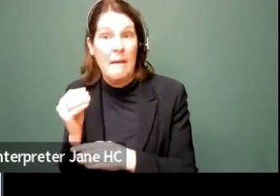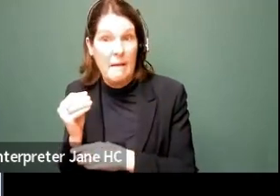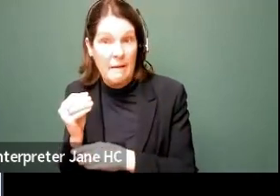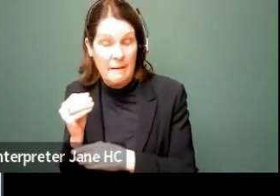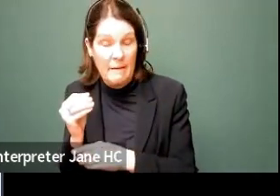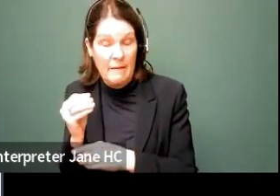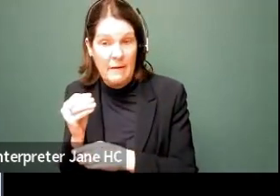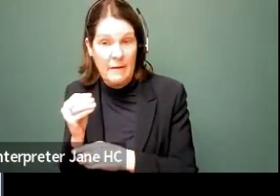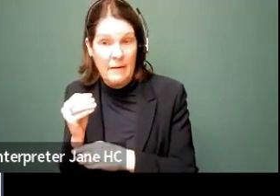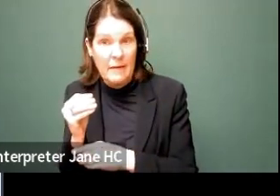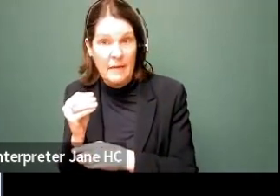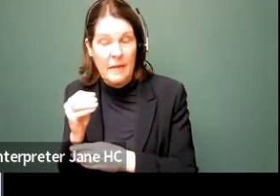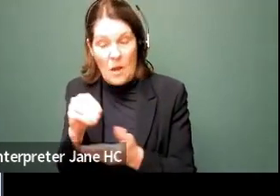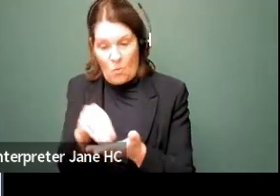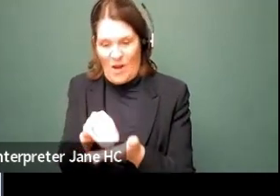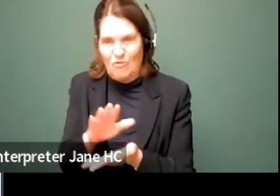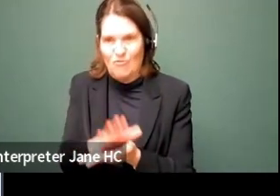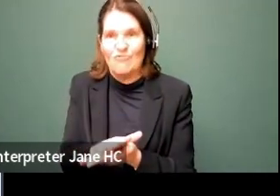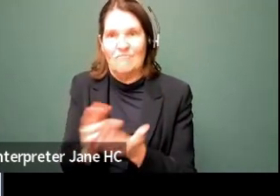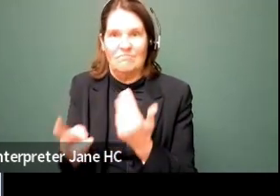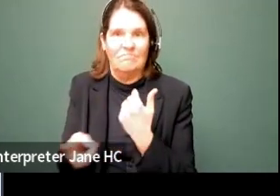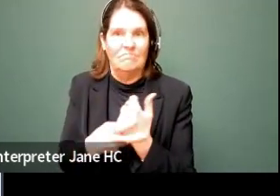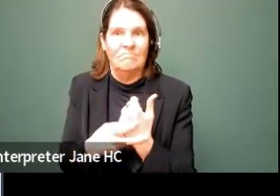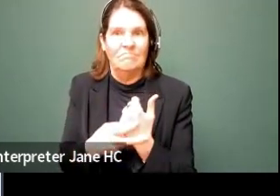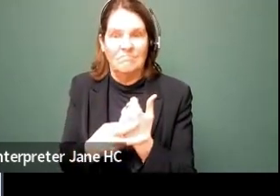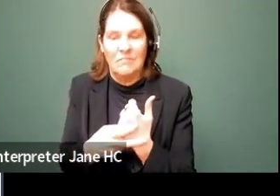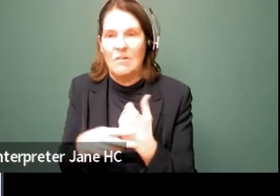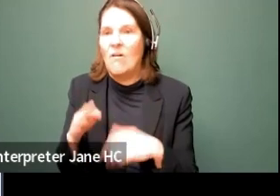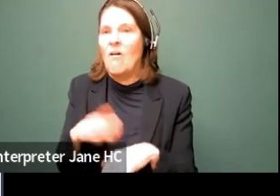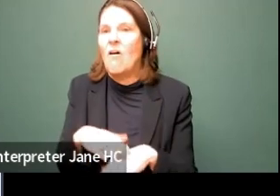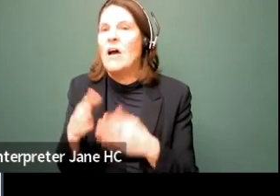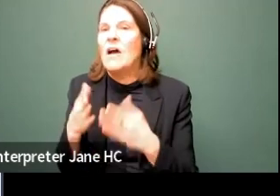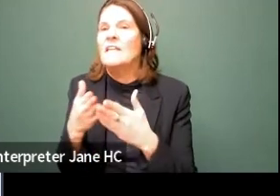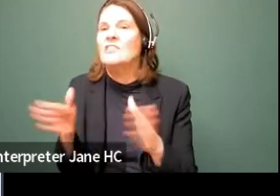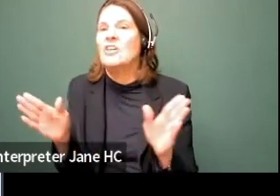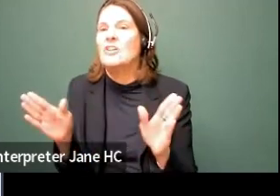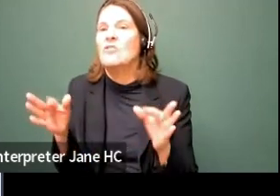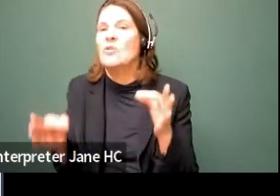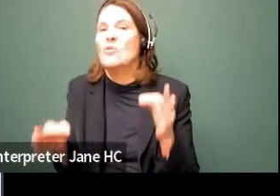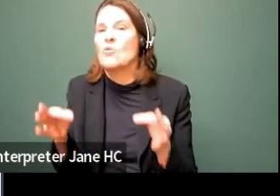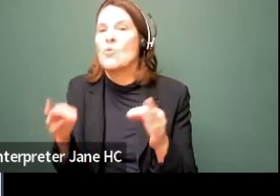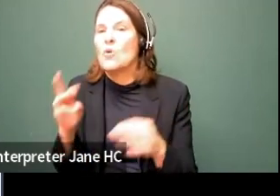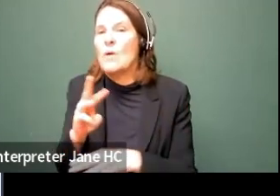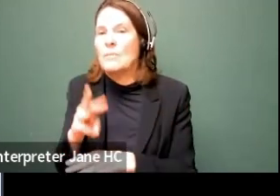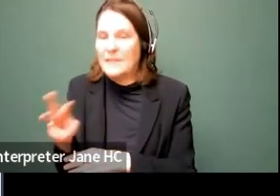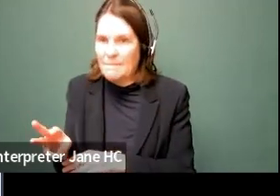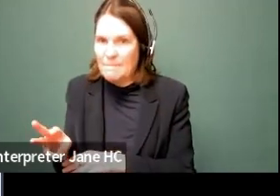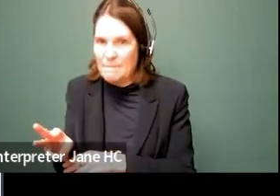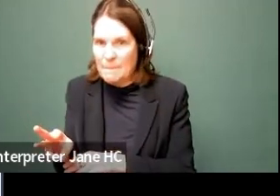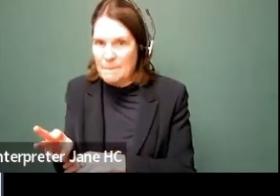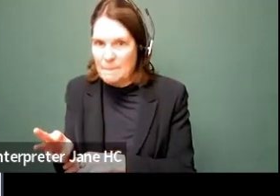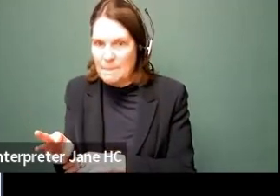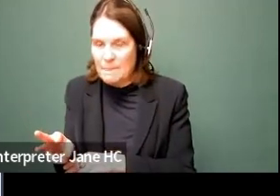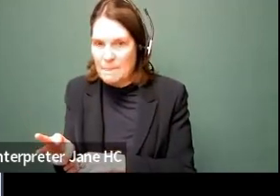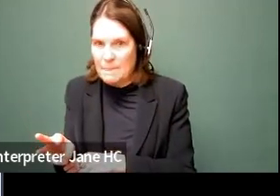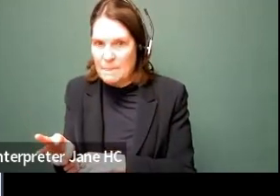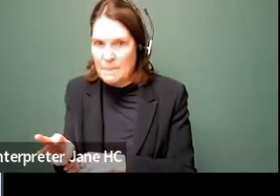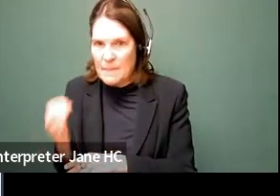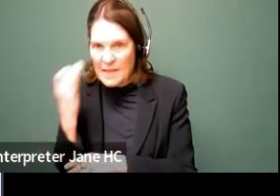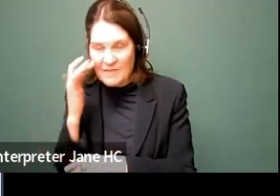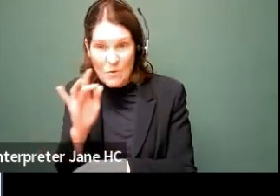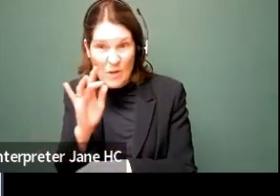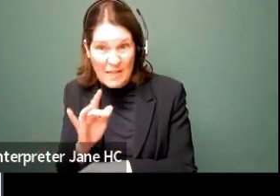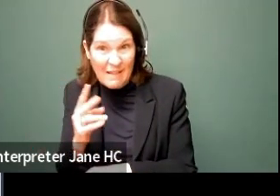there will be a record of it on the general court website. If we click on this view